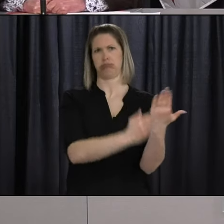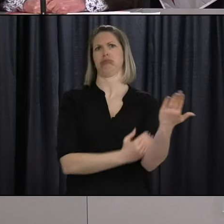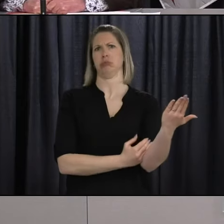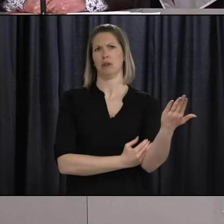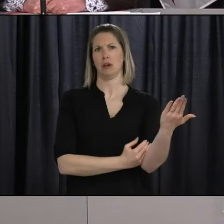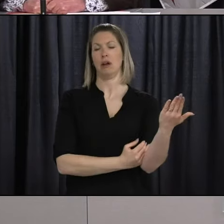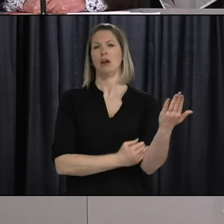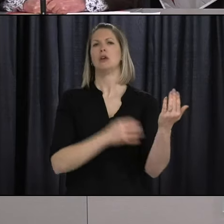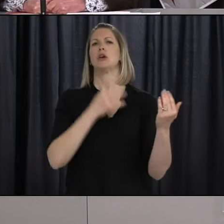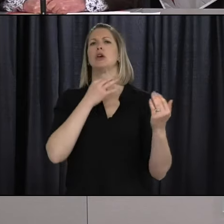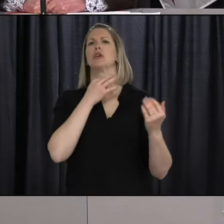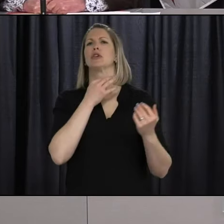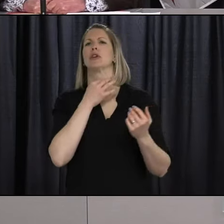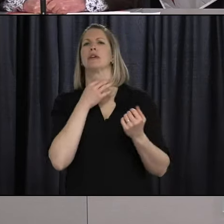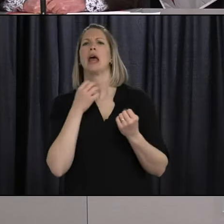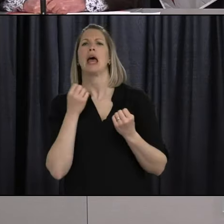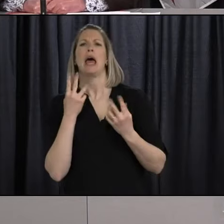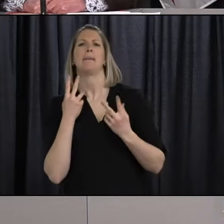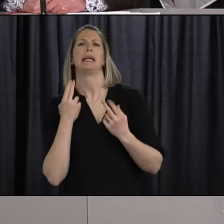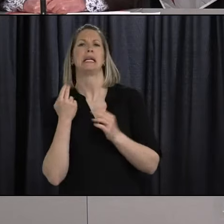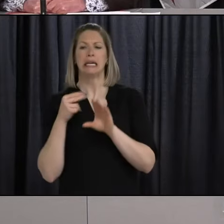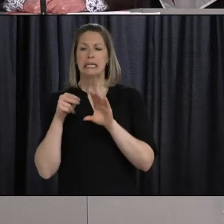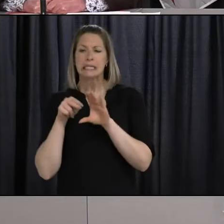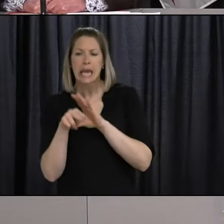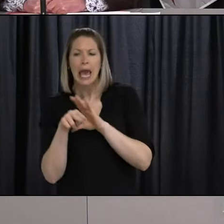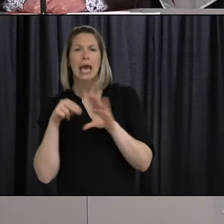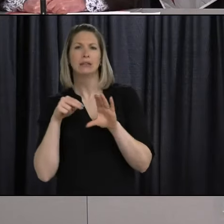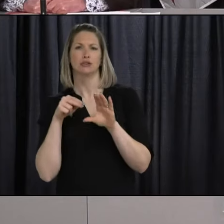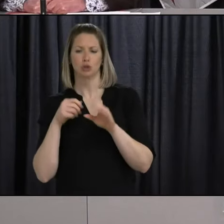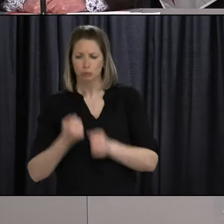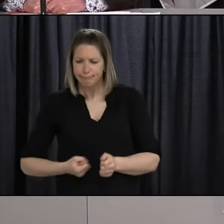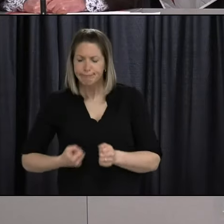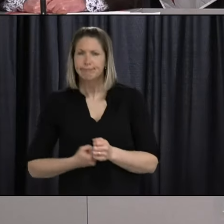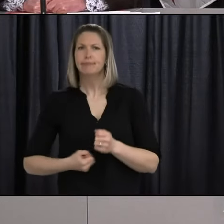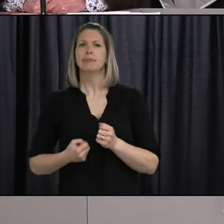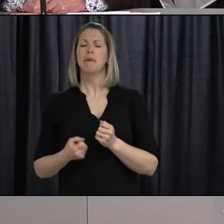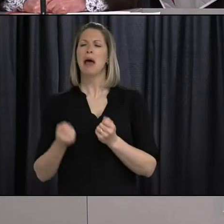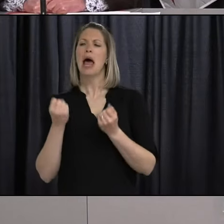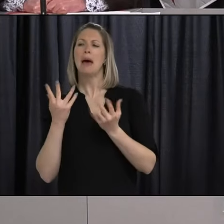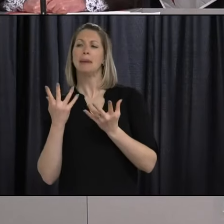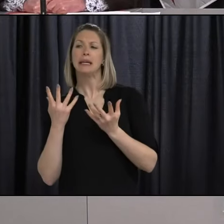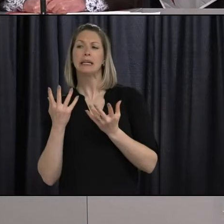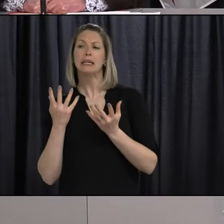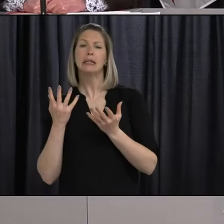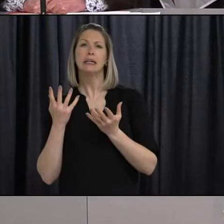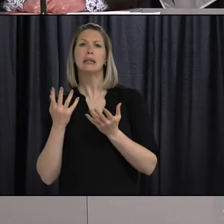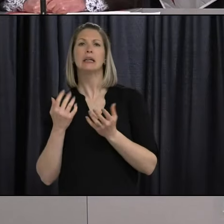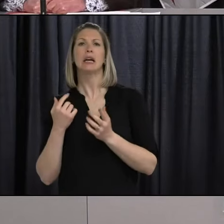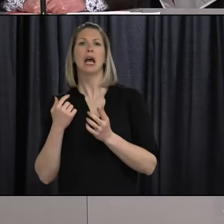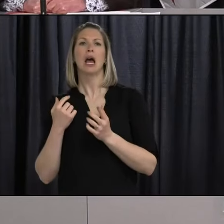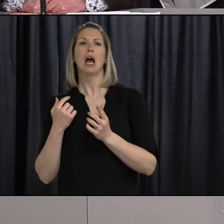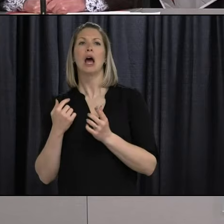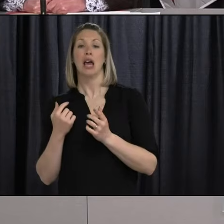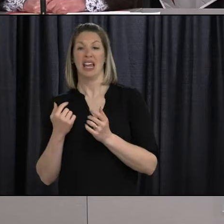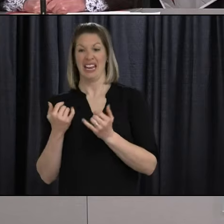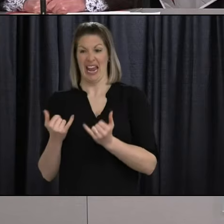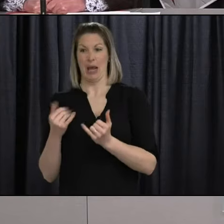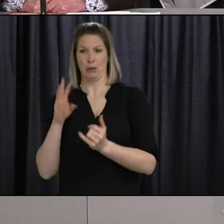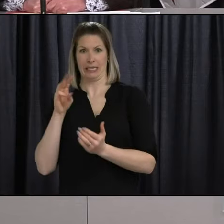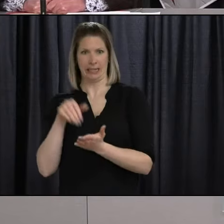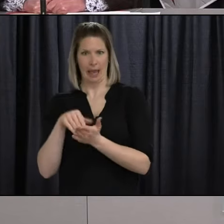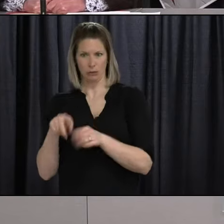in the healthcare system, and how give a little detail also as well about how those backlogs compare to wait lists before the